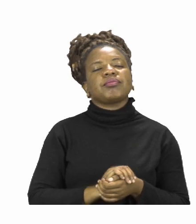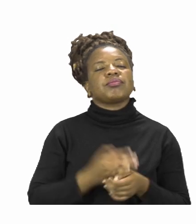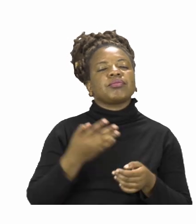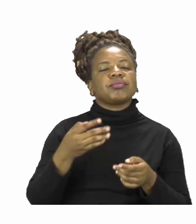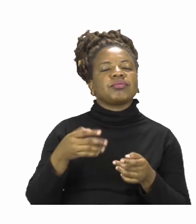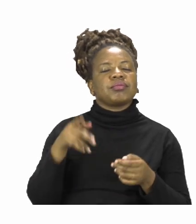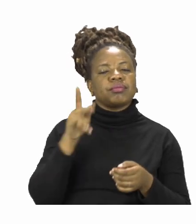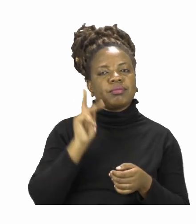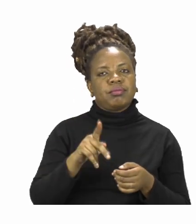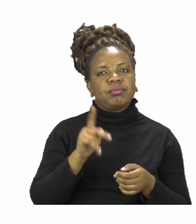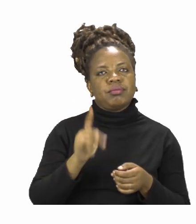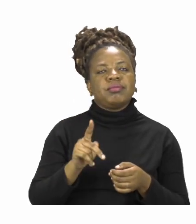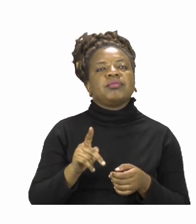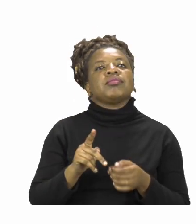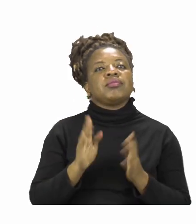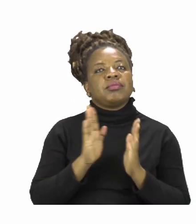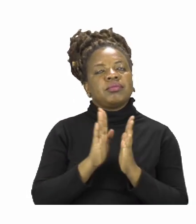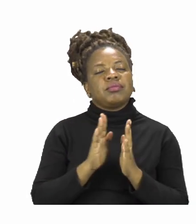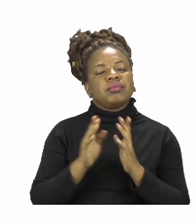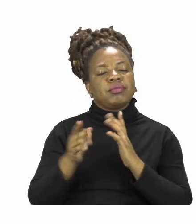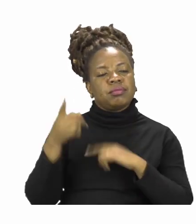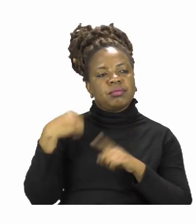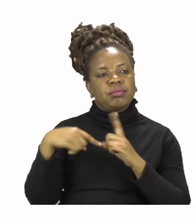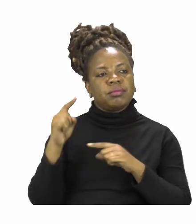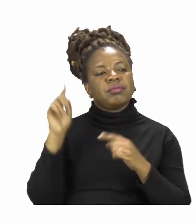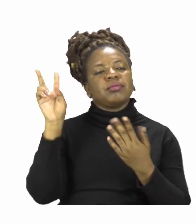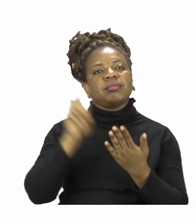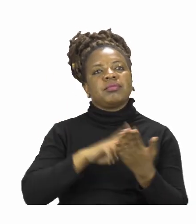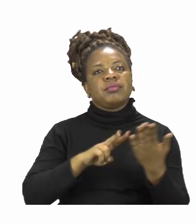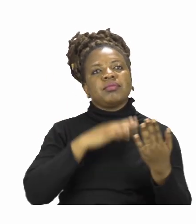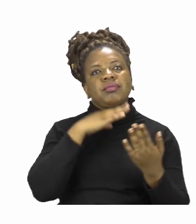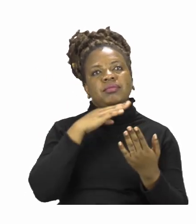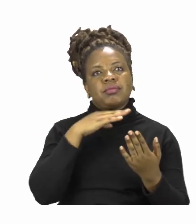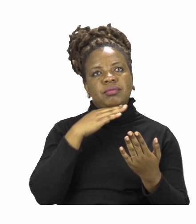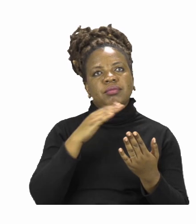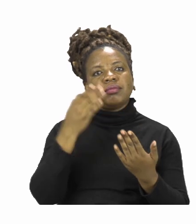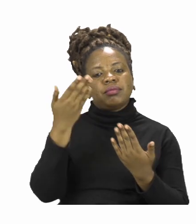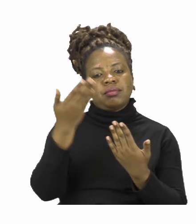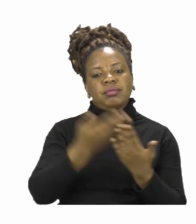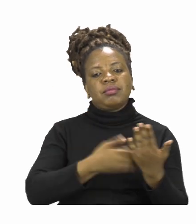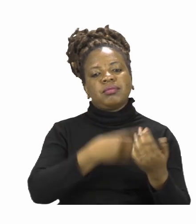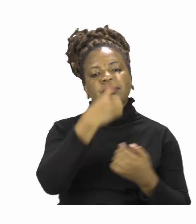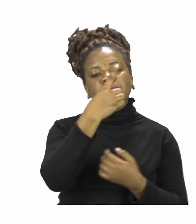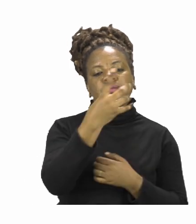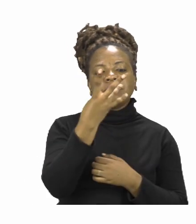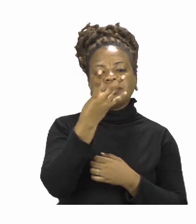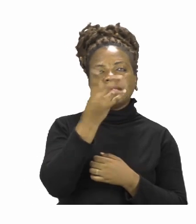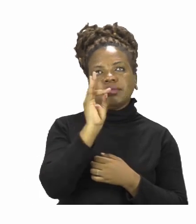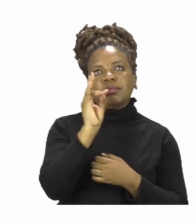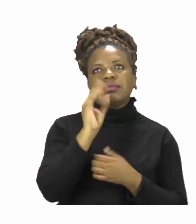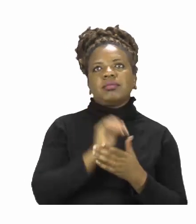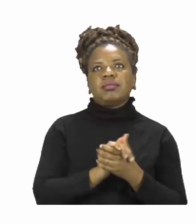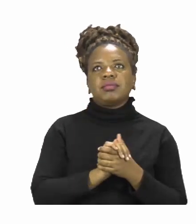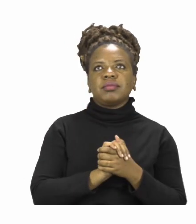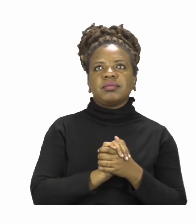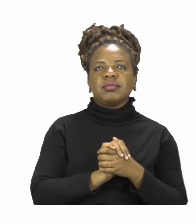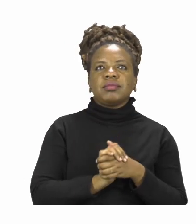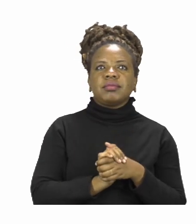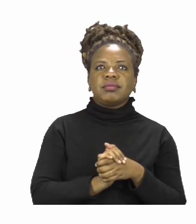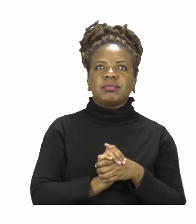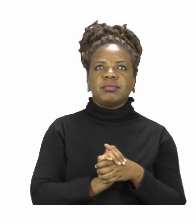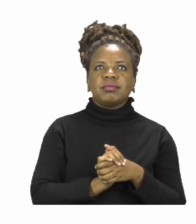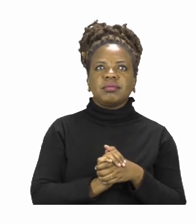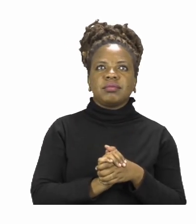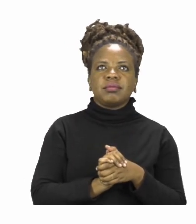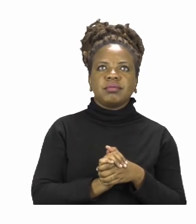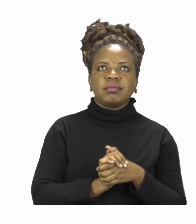page 17 so that we'll be able to find our answers. Remember, this time you